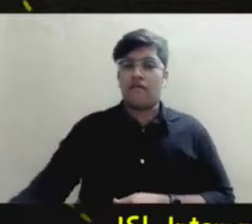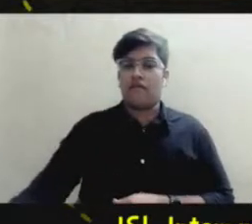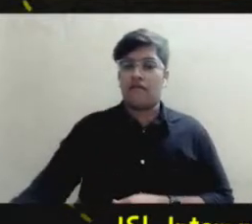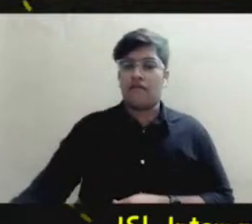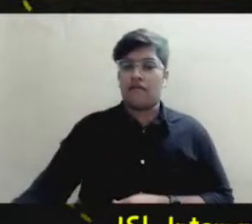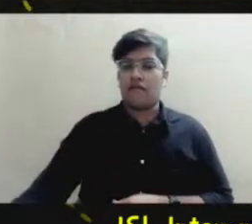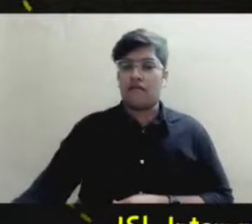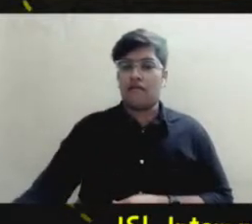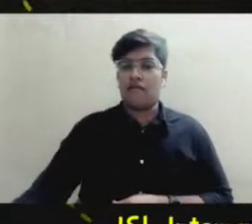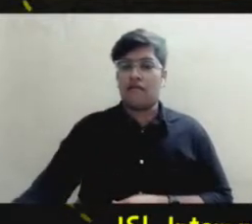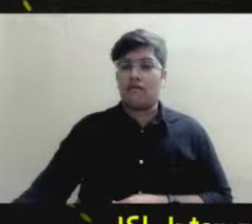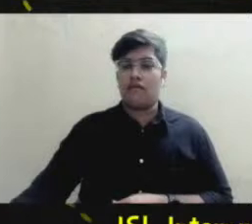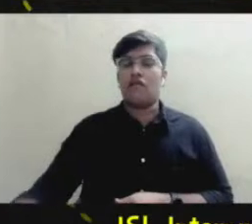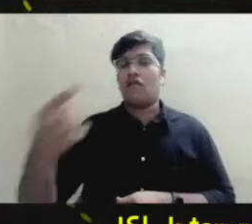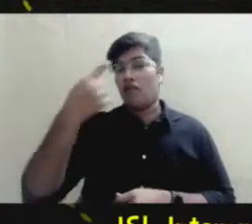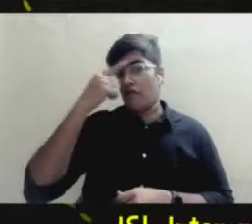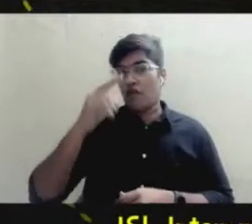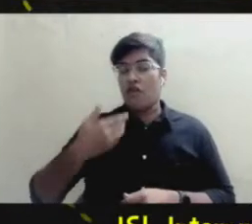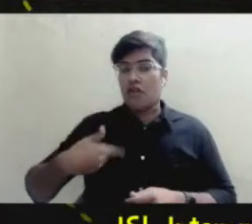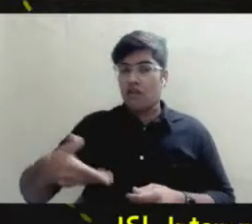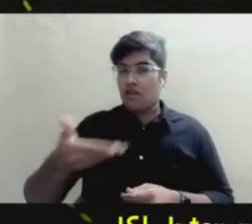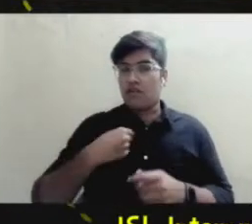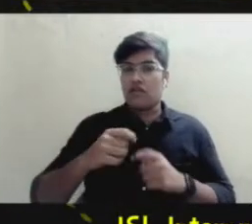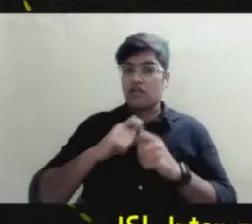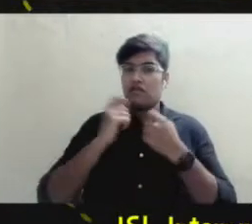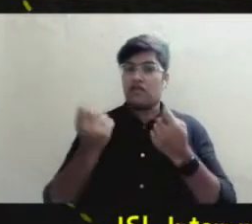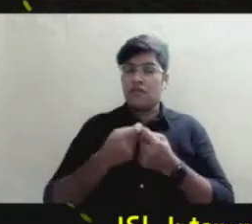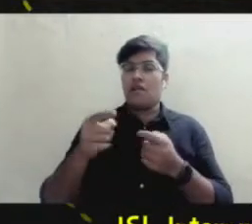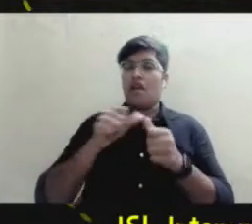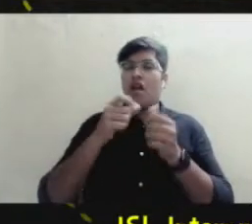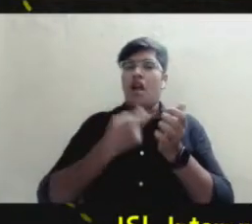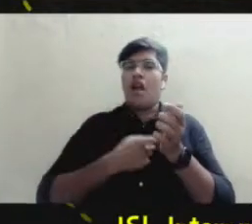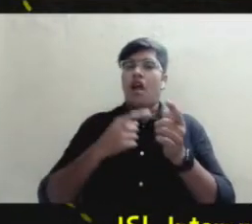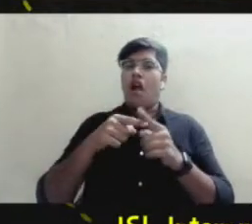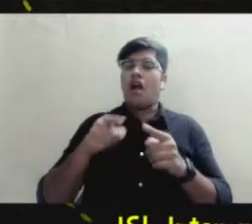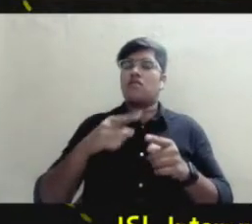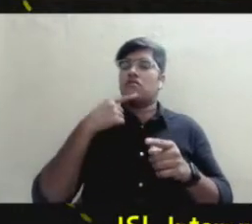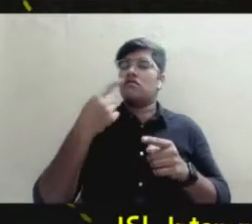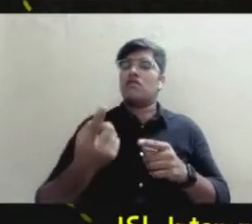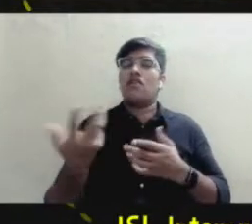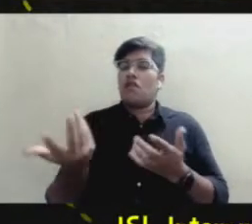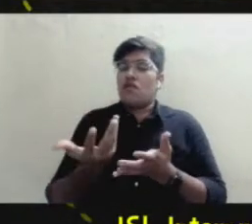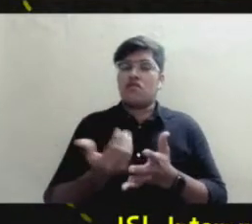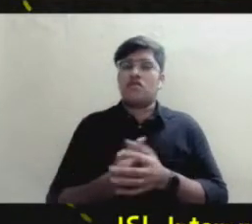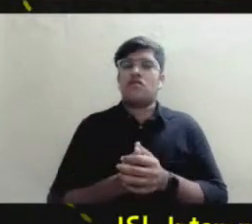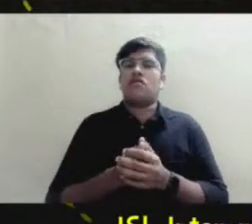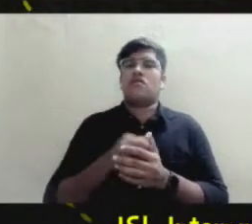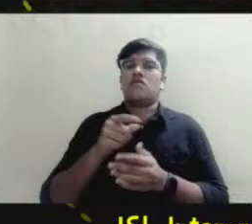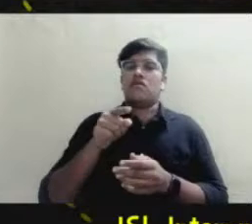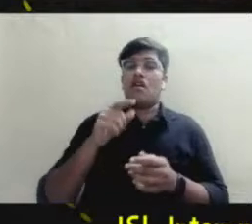so for we need that art to tell us that our experiences matter, that this